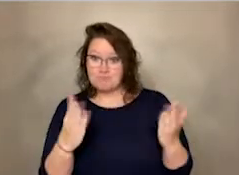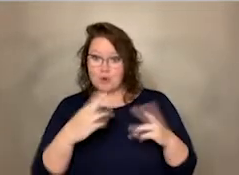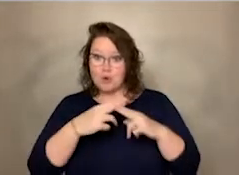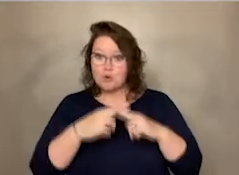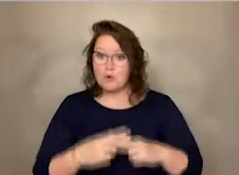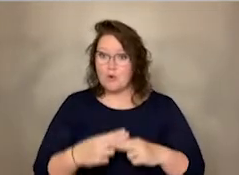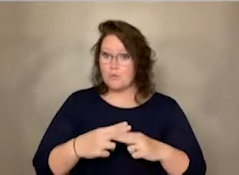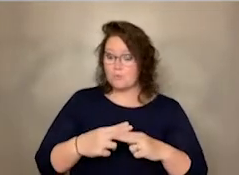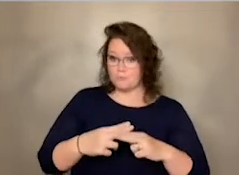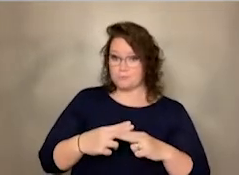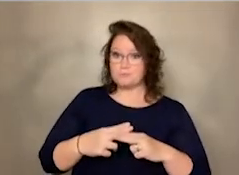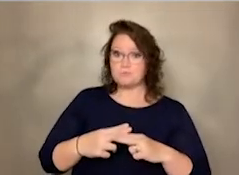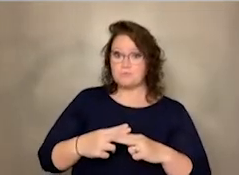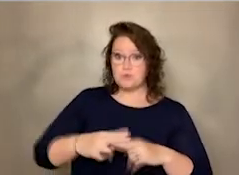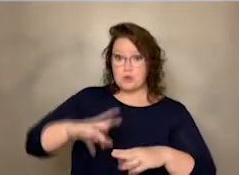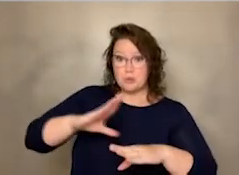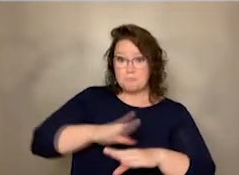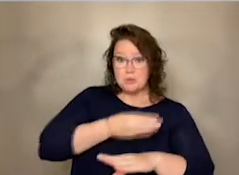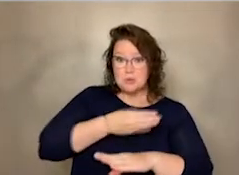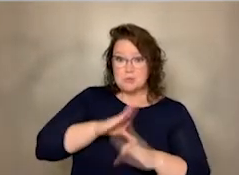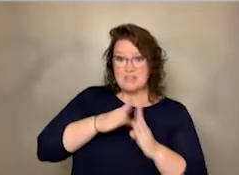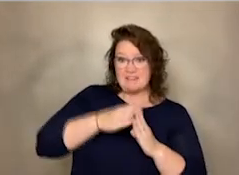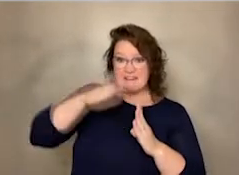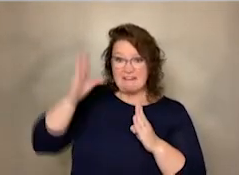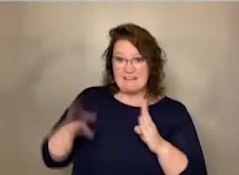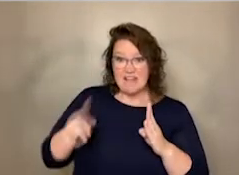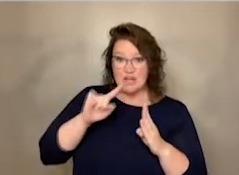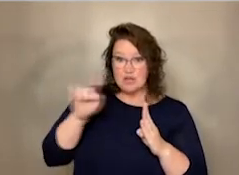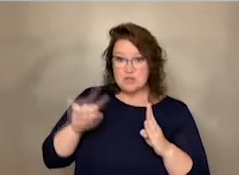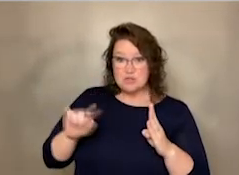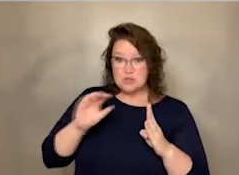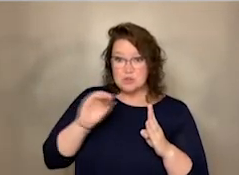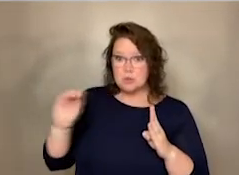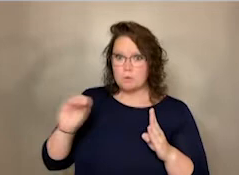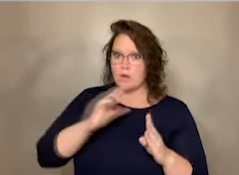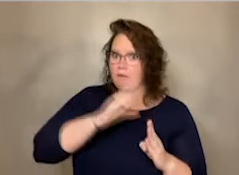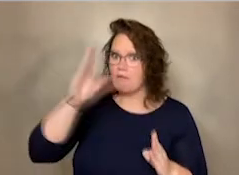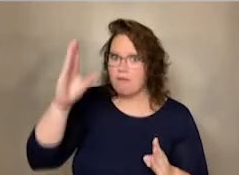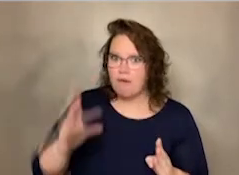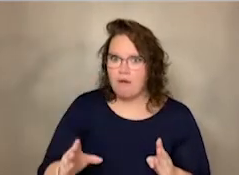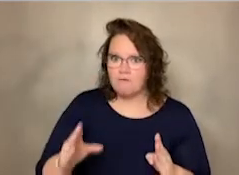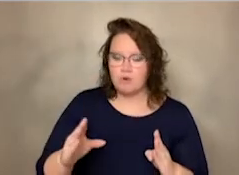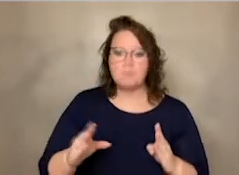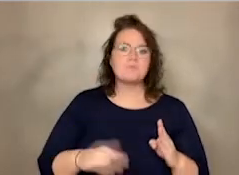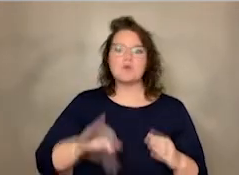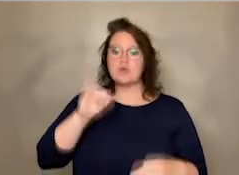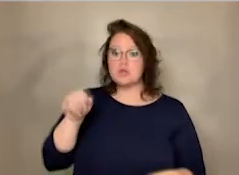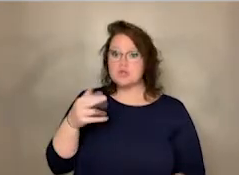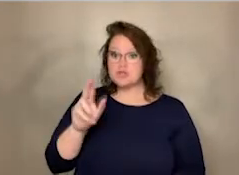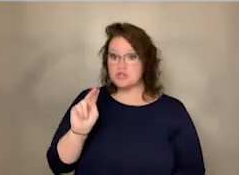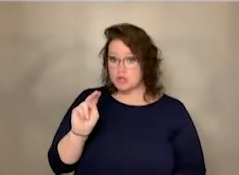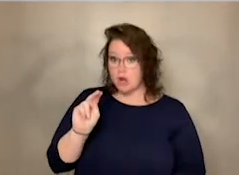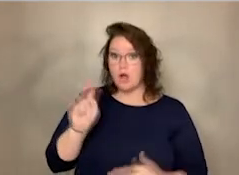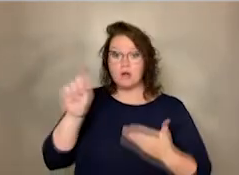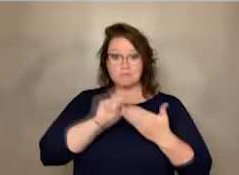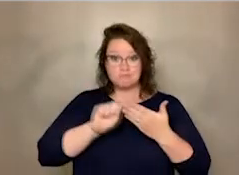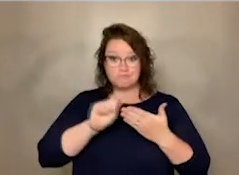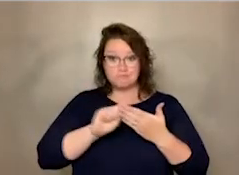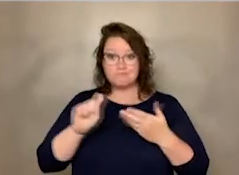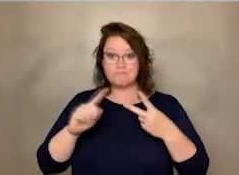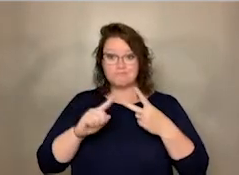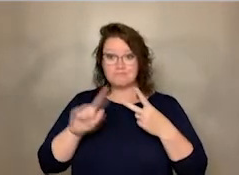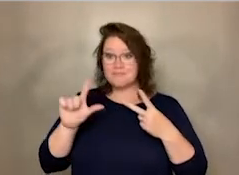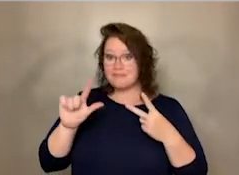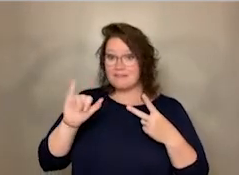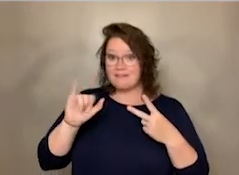Play Music, Right Next to the Zoo. It's a book that's written by John Lithgow and it's illustrated by Lisa Hernandez